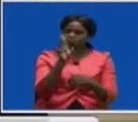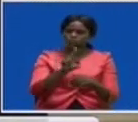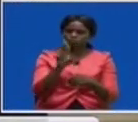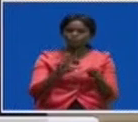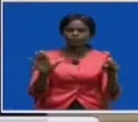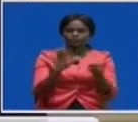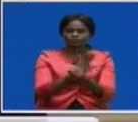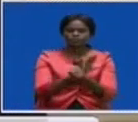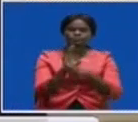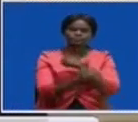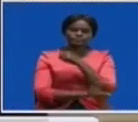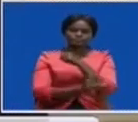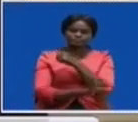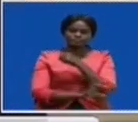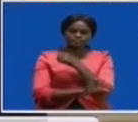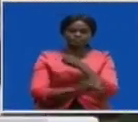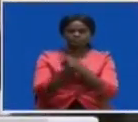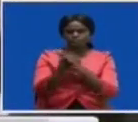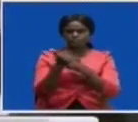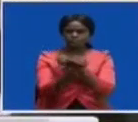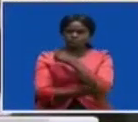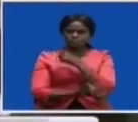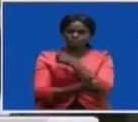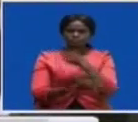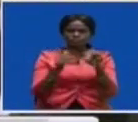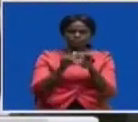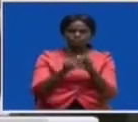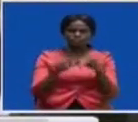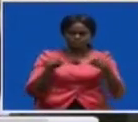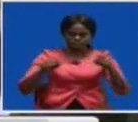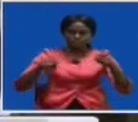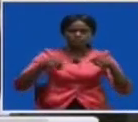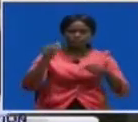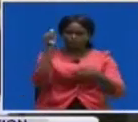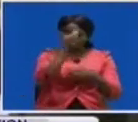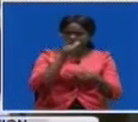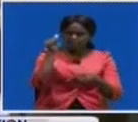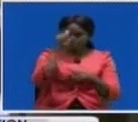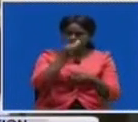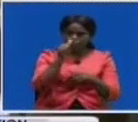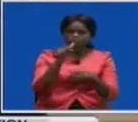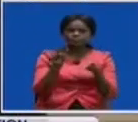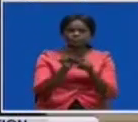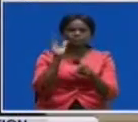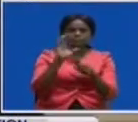any neighboring country, any country across the region, to know and scale up